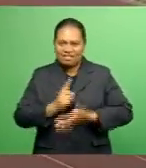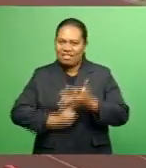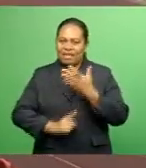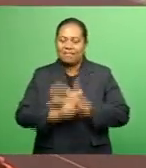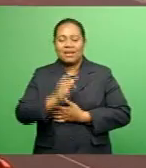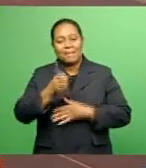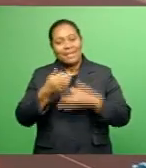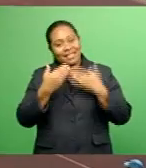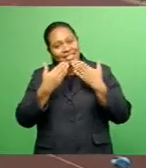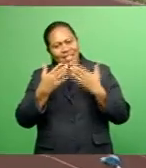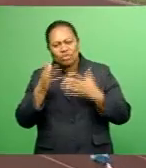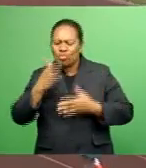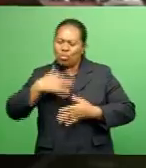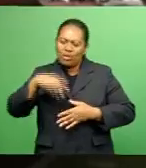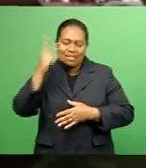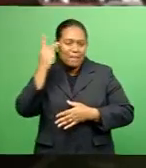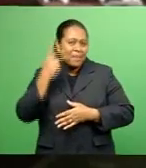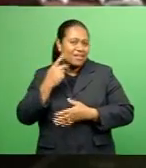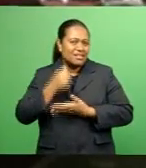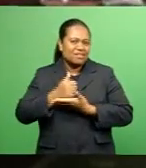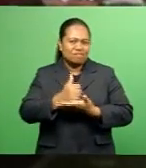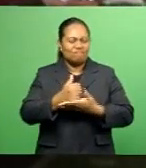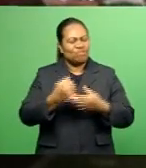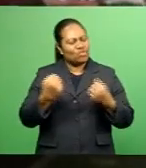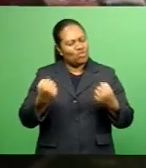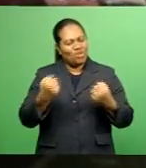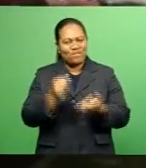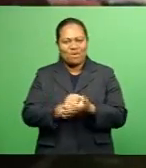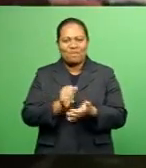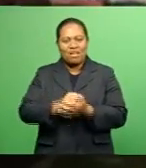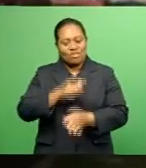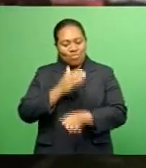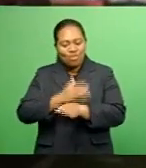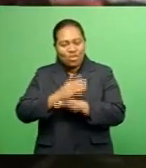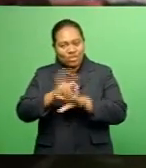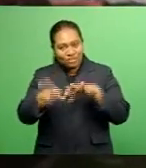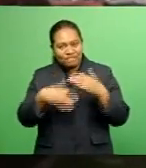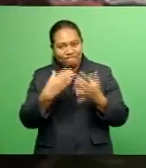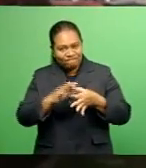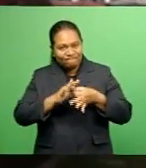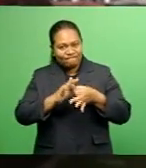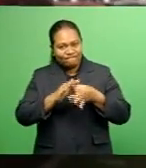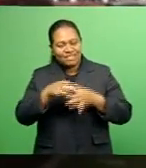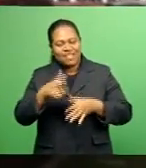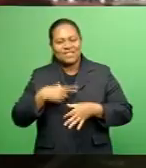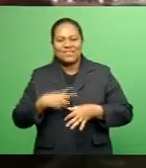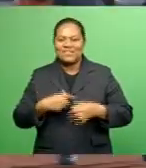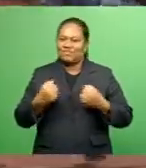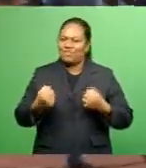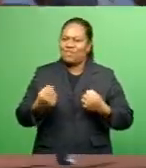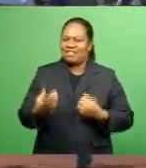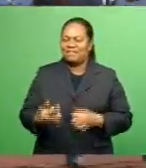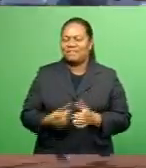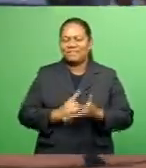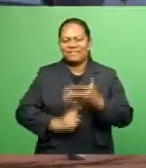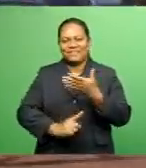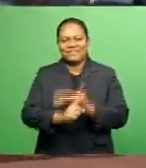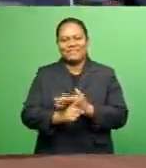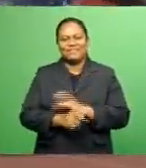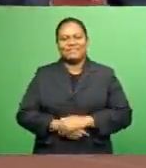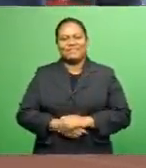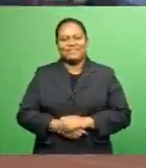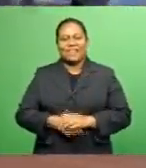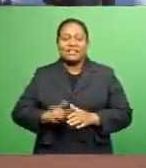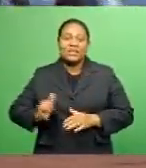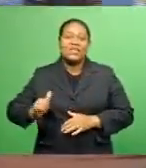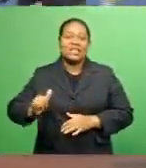thankful for parental support, which was strong. We worked together, and I think that was our strength coming into the zone. The Yasawa-based team